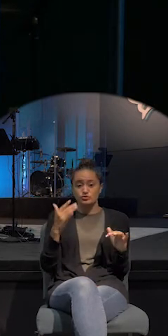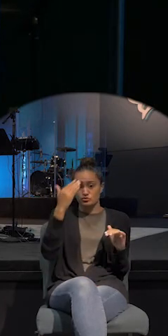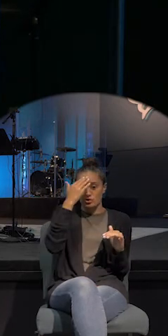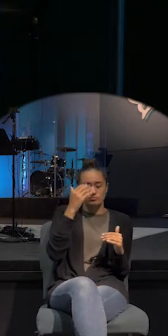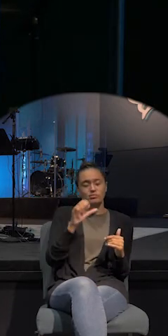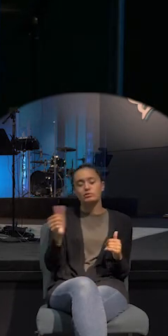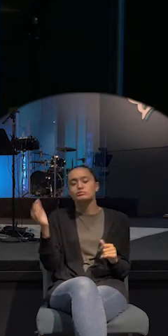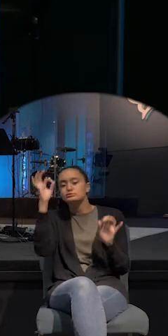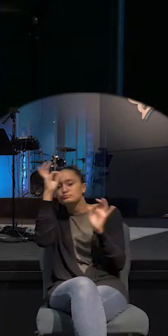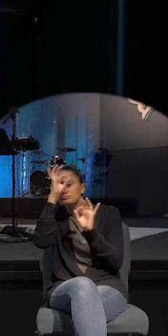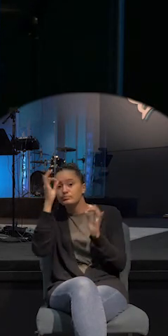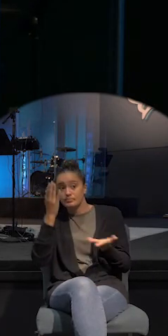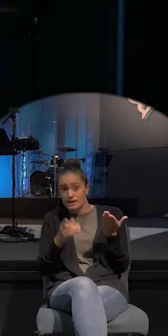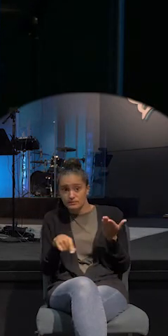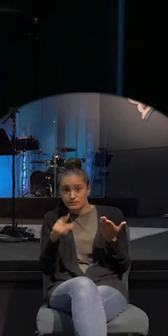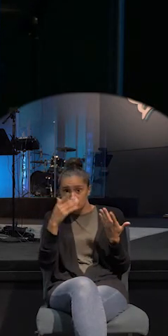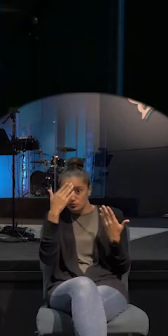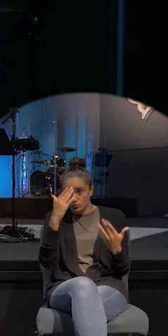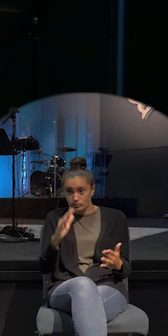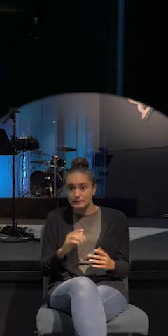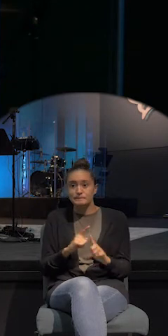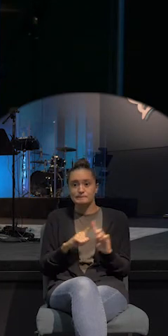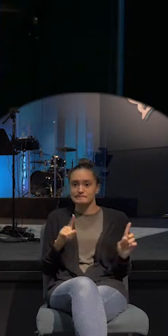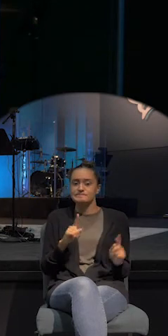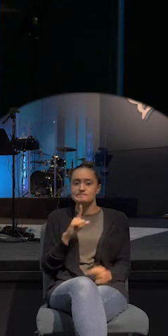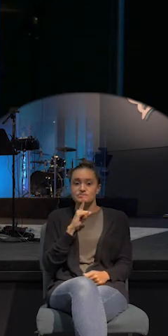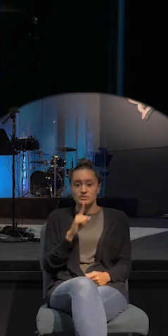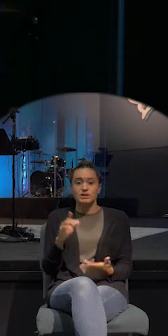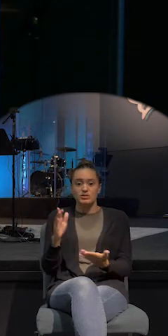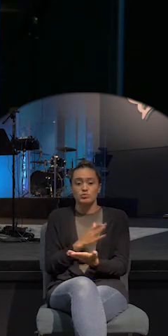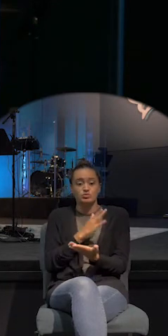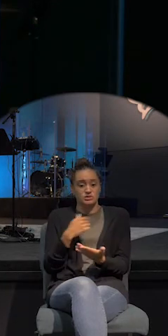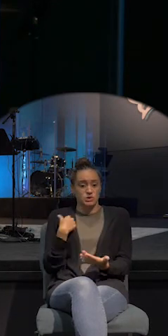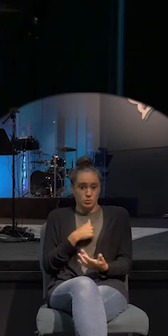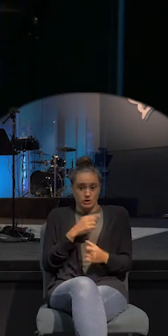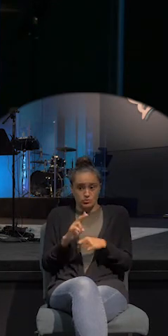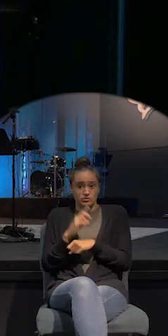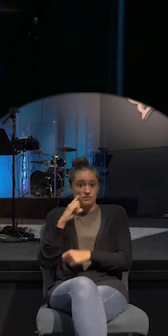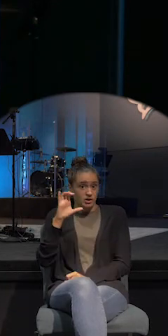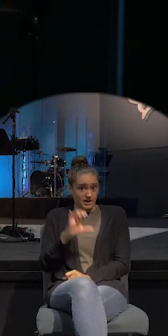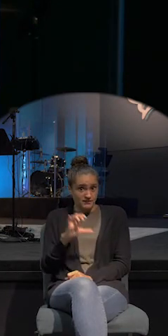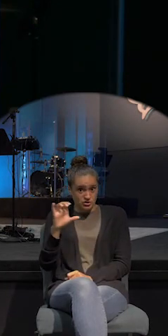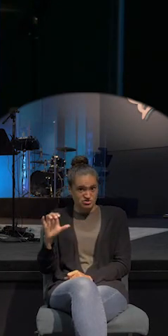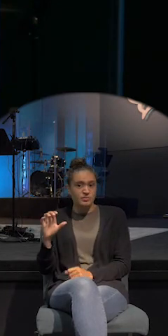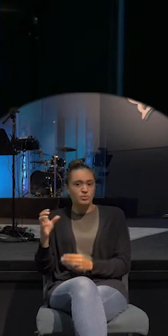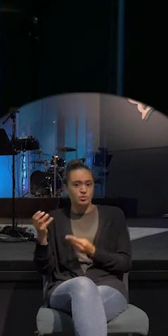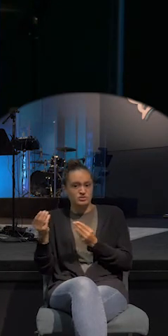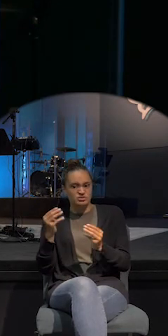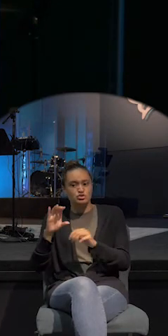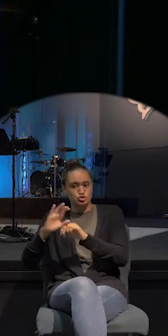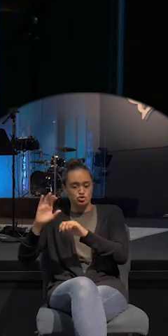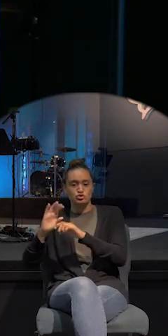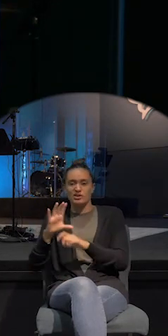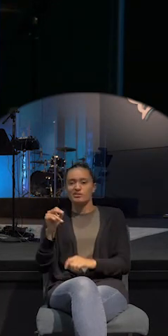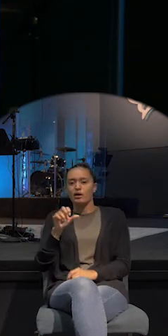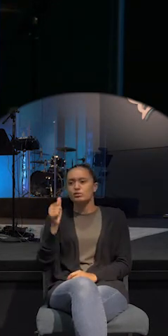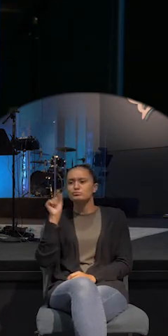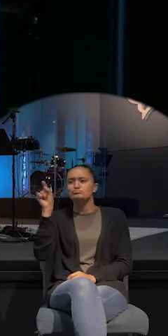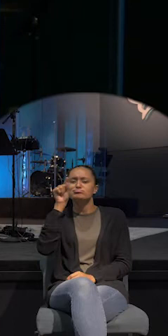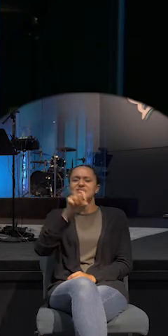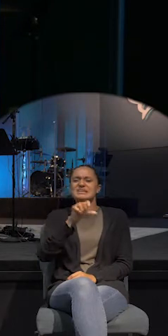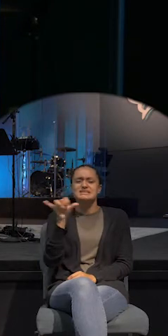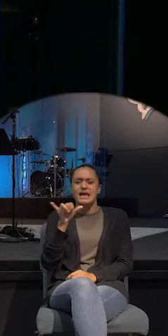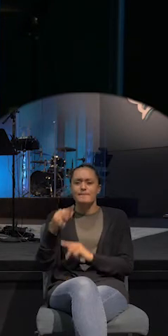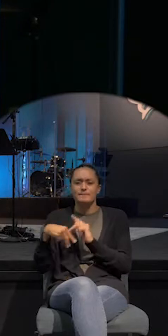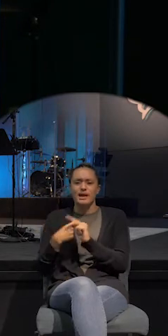not. But you may not know this. It was the music that we played as Calvary Chapel Ministries and others that played the similar